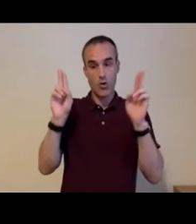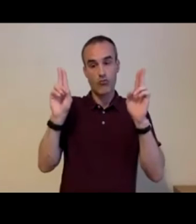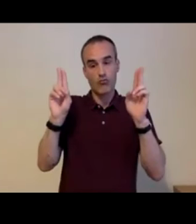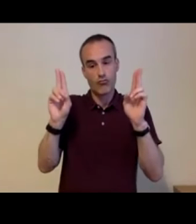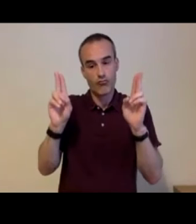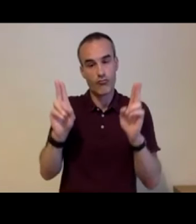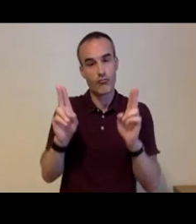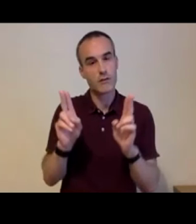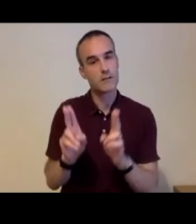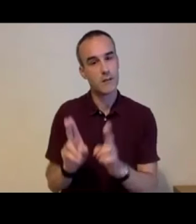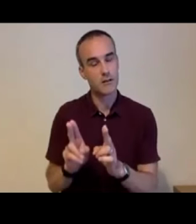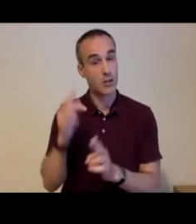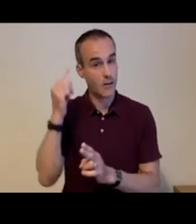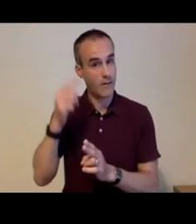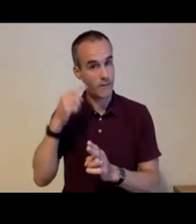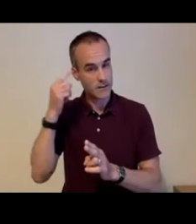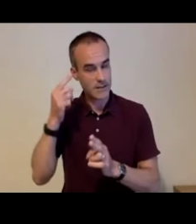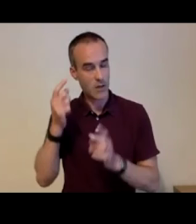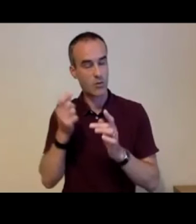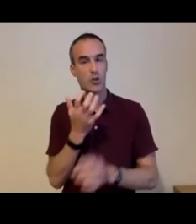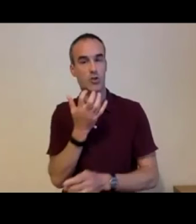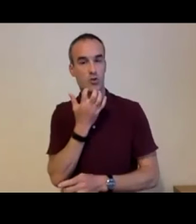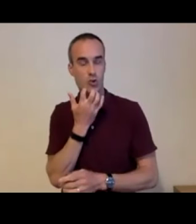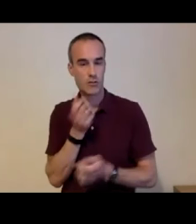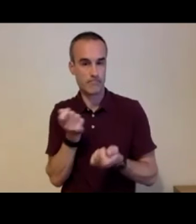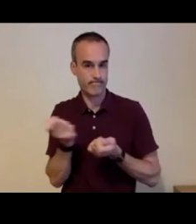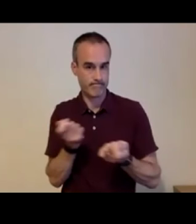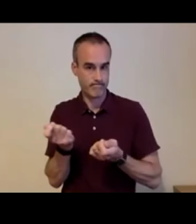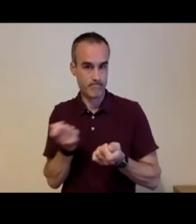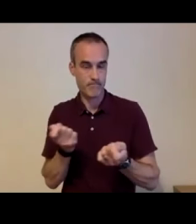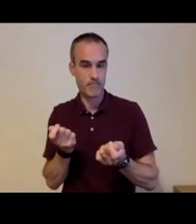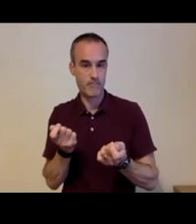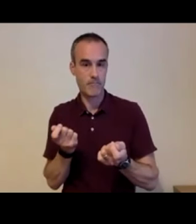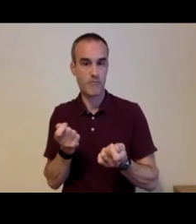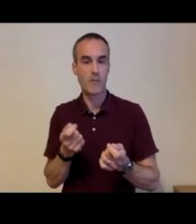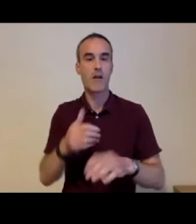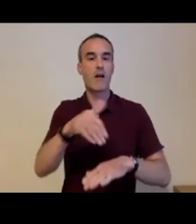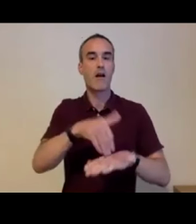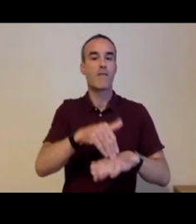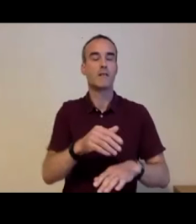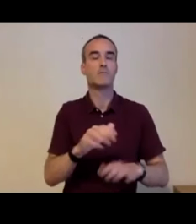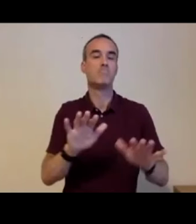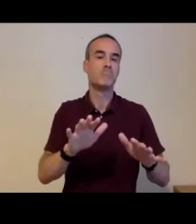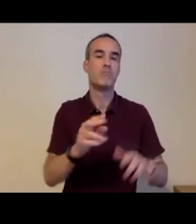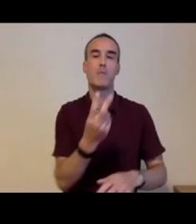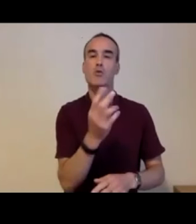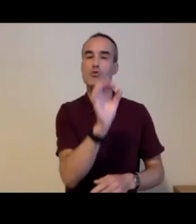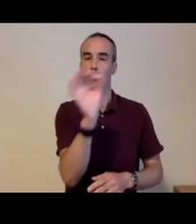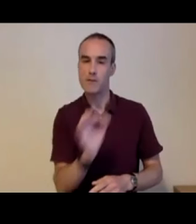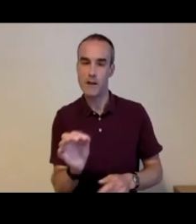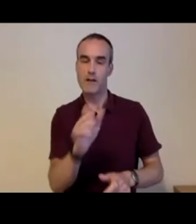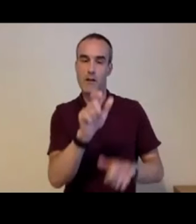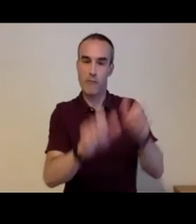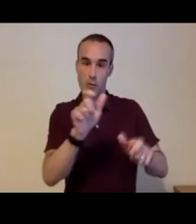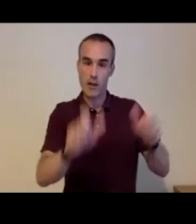of sound tolerance abilities, affects approximately 2% of the population. Rather than hearing the world as